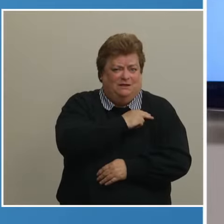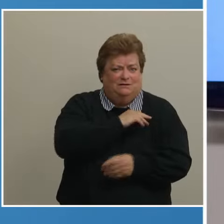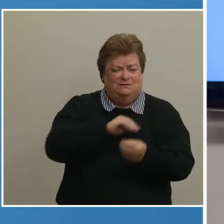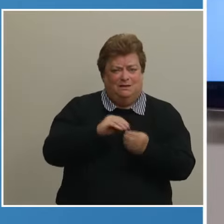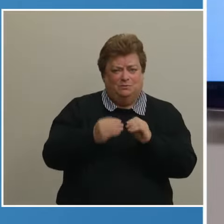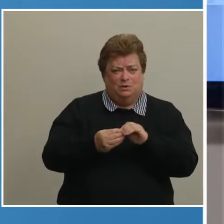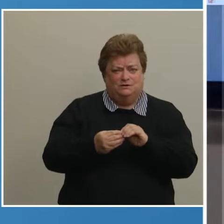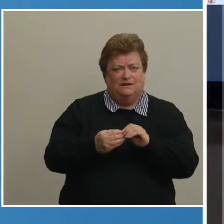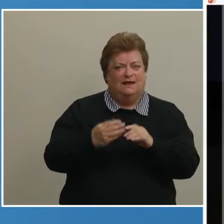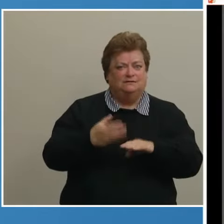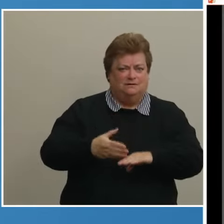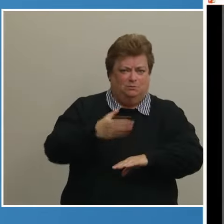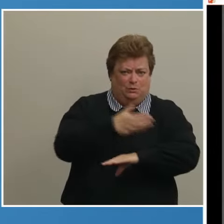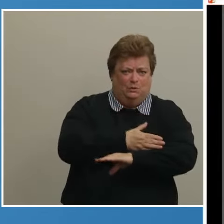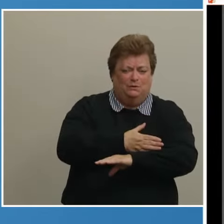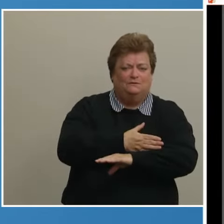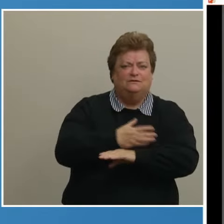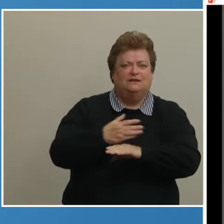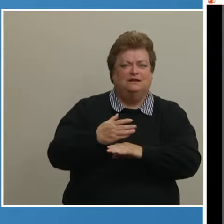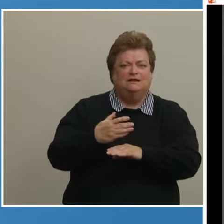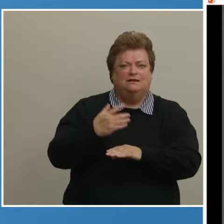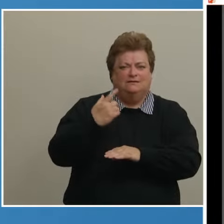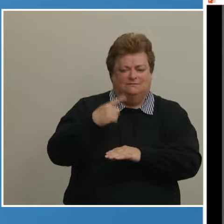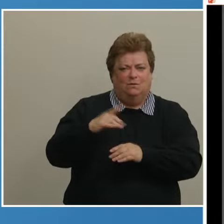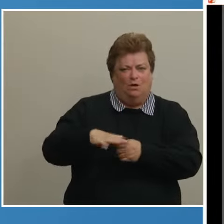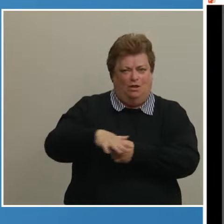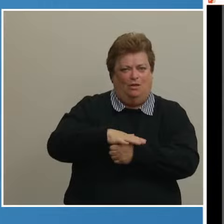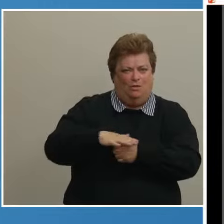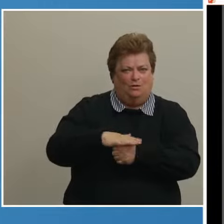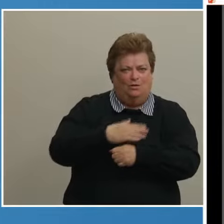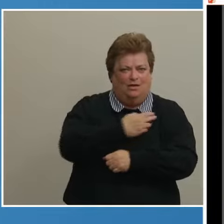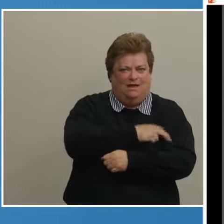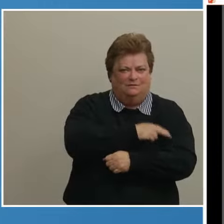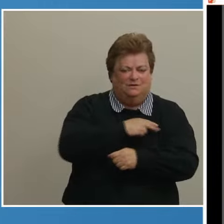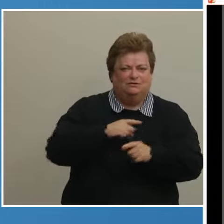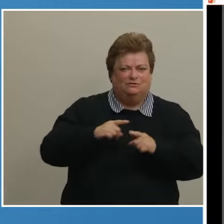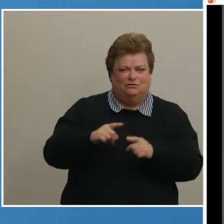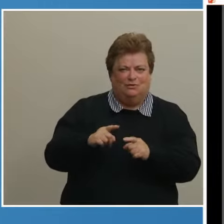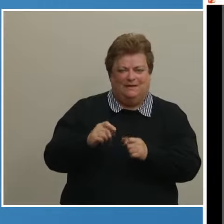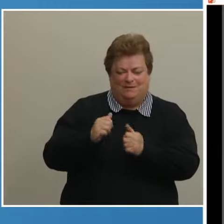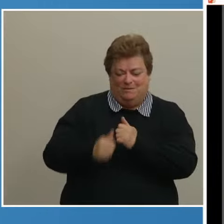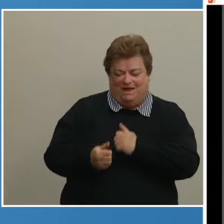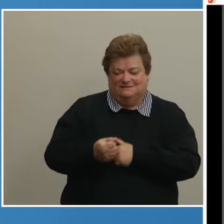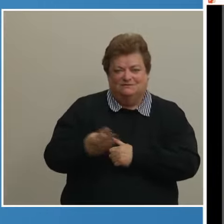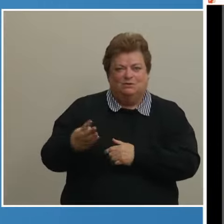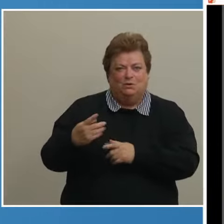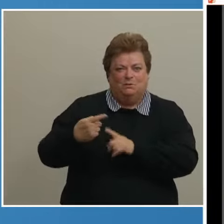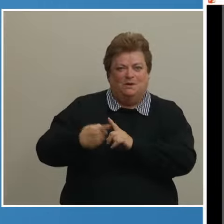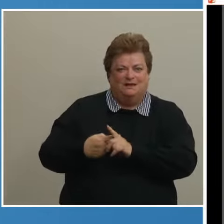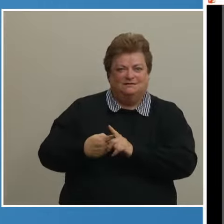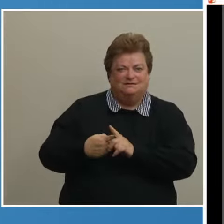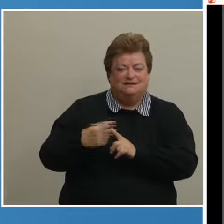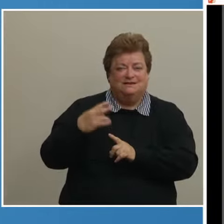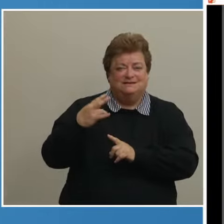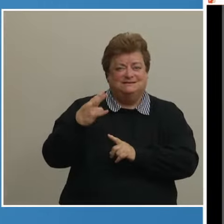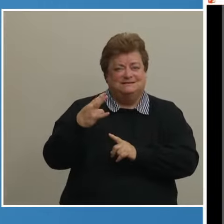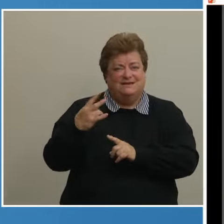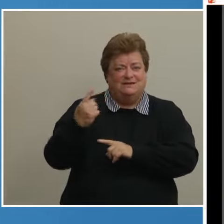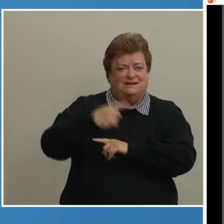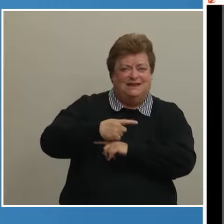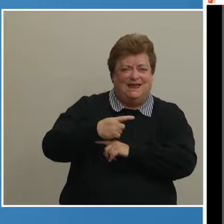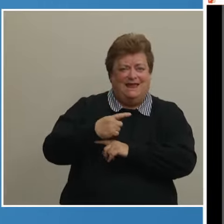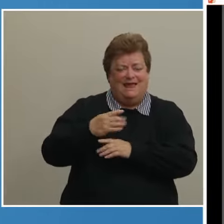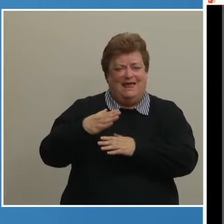seen great improvement with local hospitalizations during this past few months. The 7-day rolling average